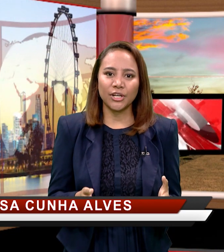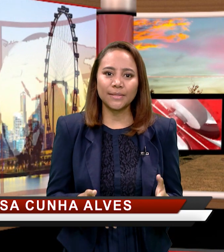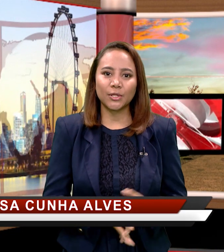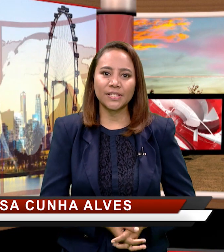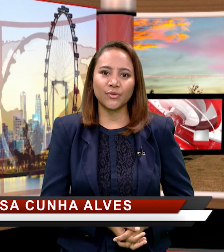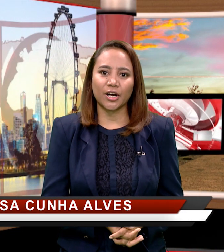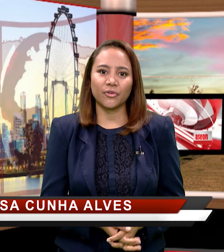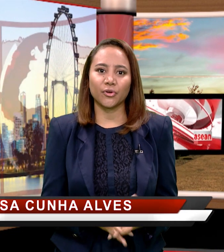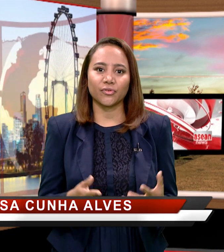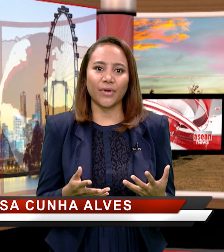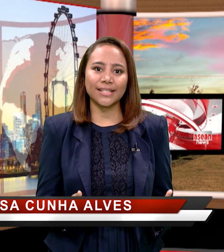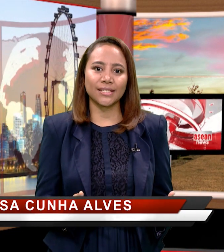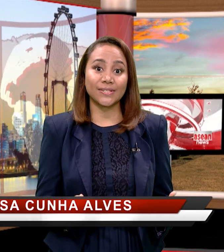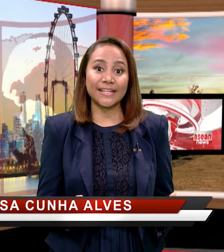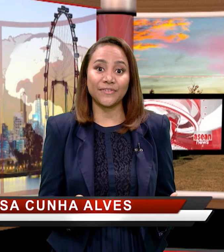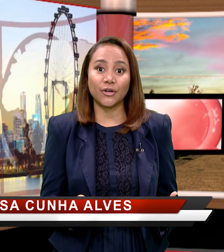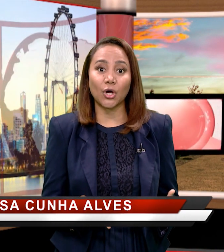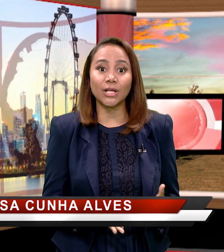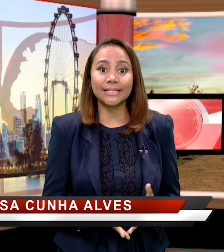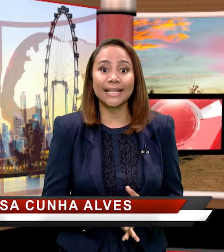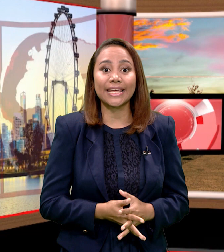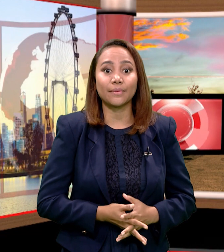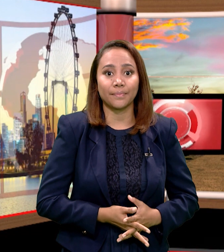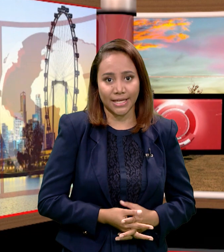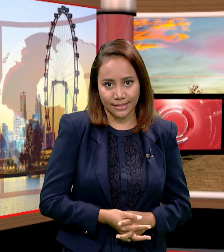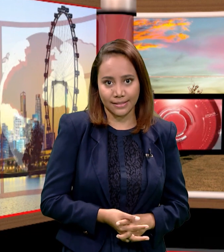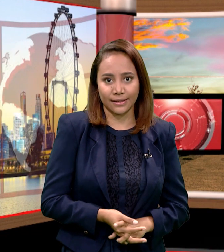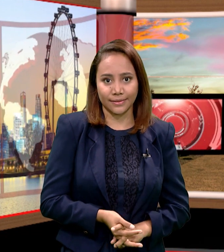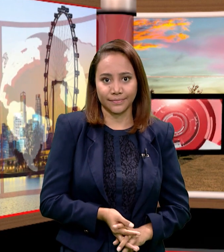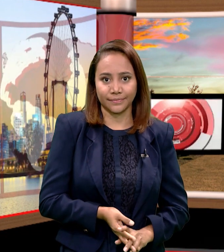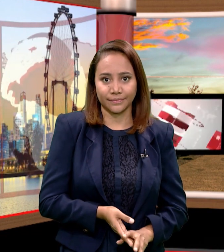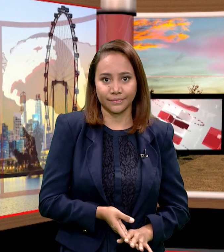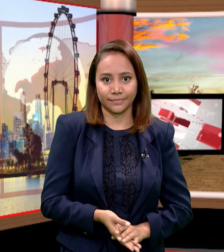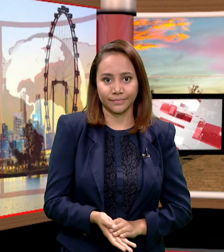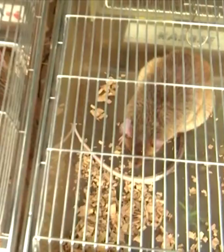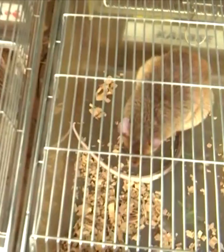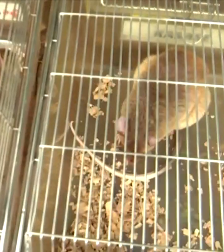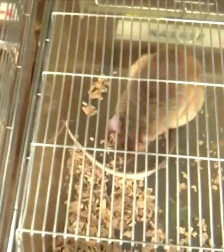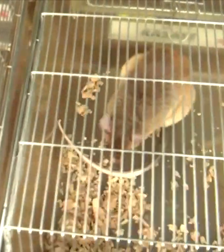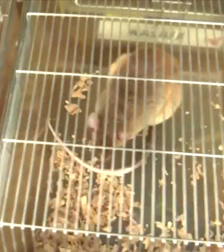Cambodia deploys new army recruiting rats to sniff out old landmines.